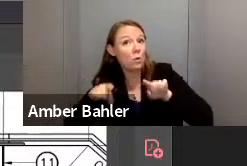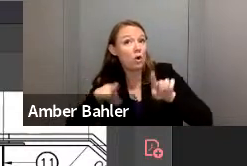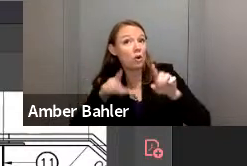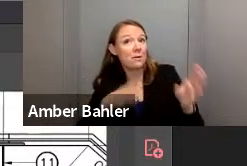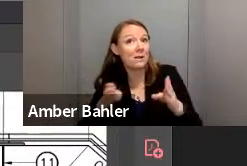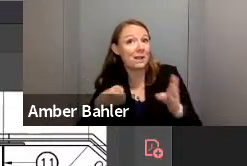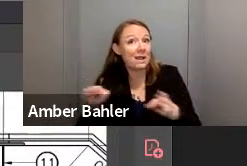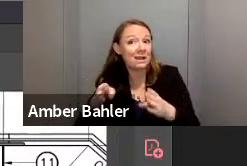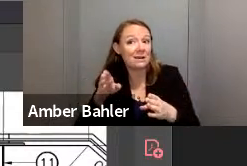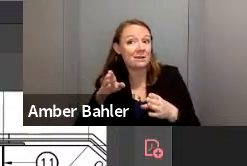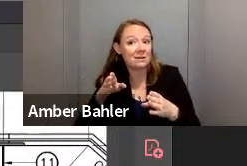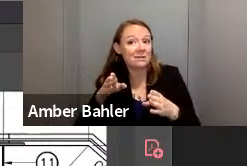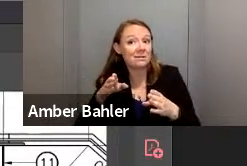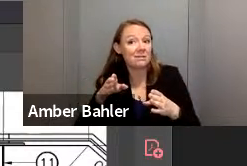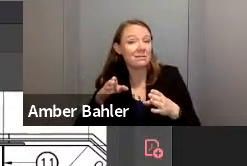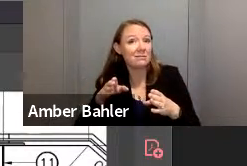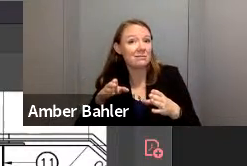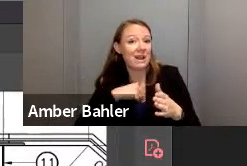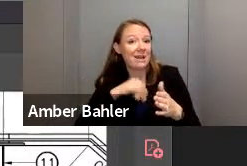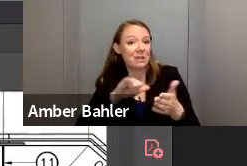these discussions?